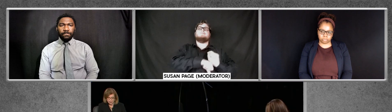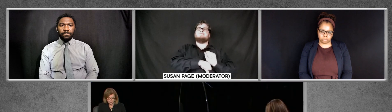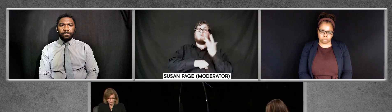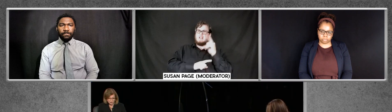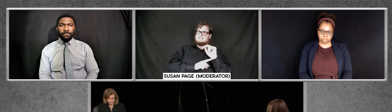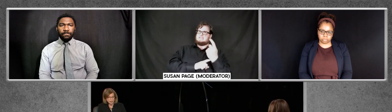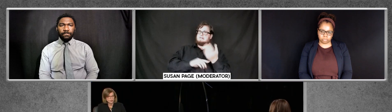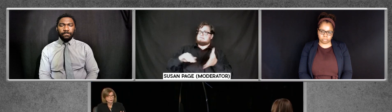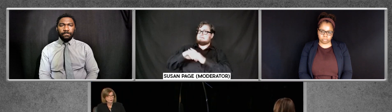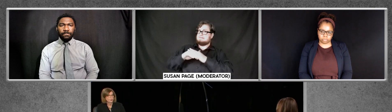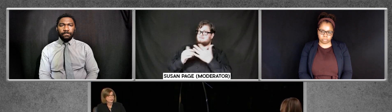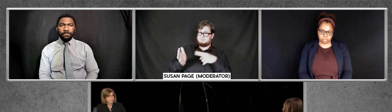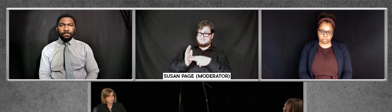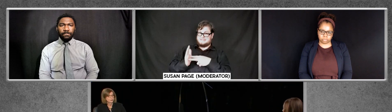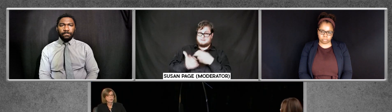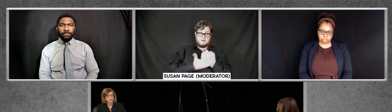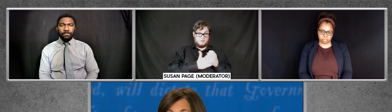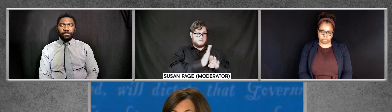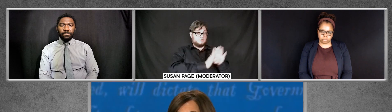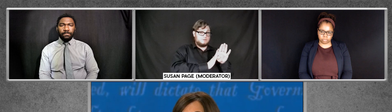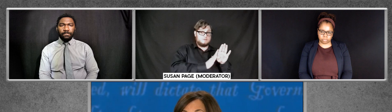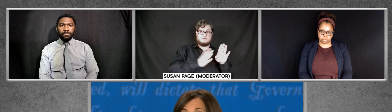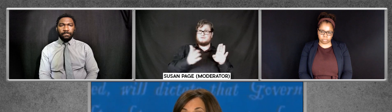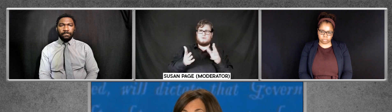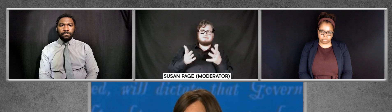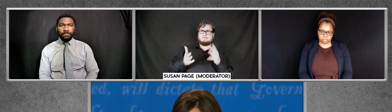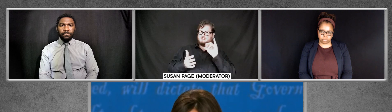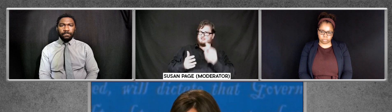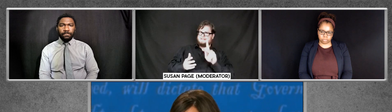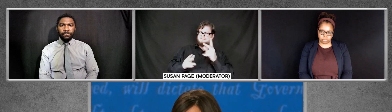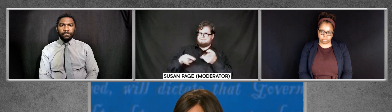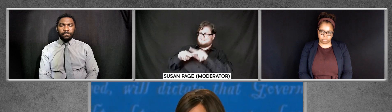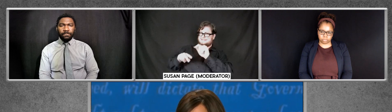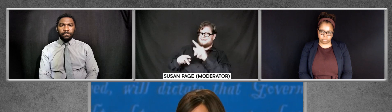recovery at risk? And you have 2 minutes to answer uninterrupted. Thank you.